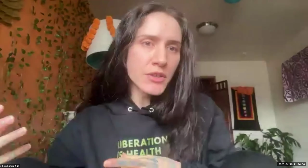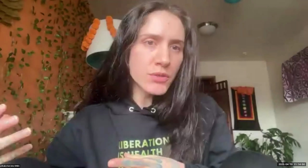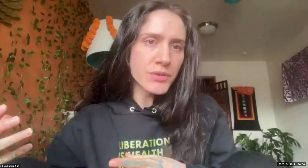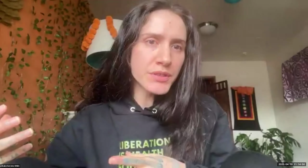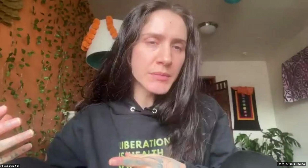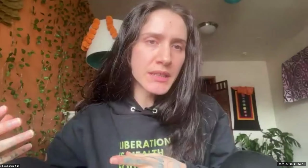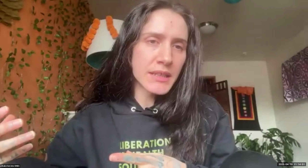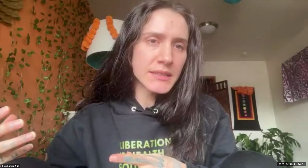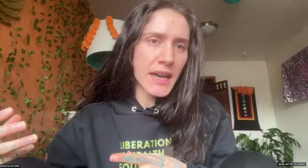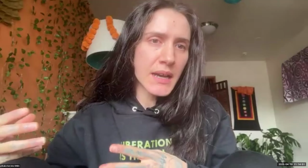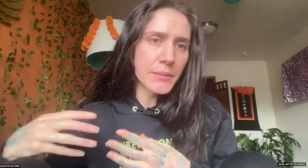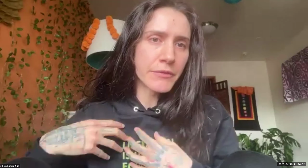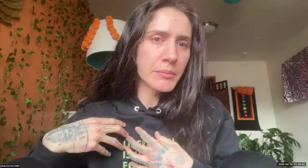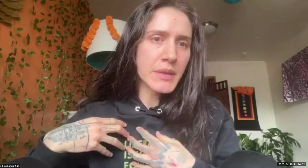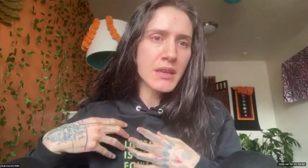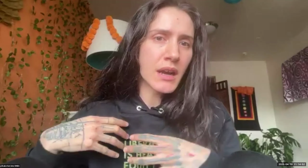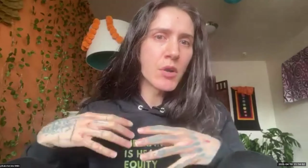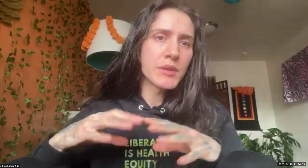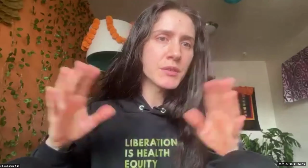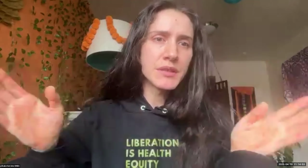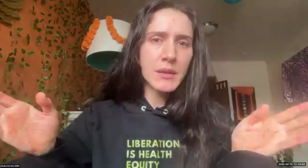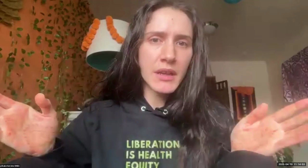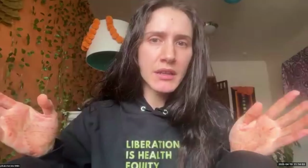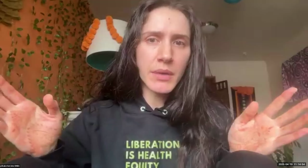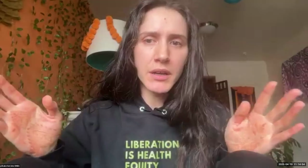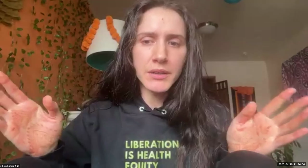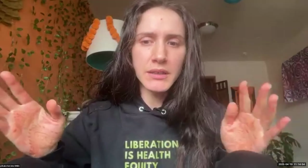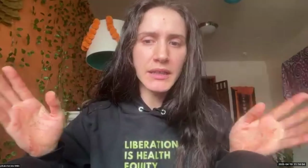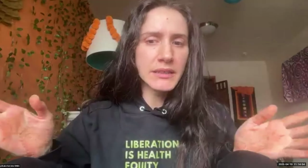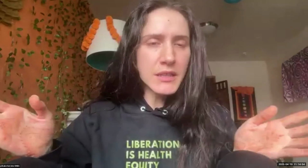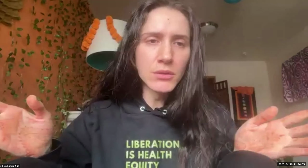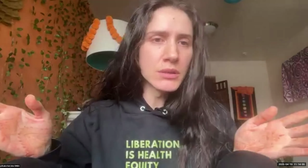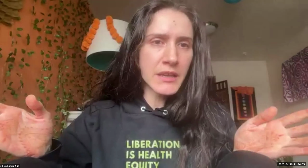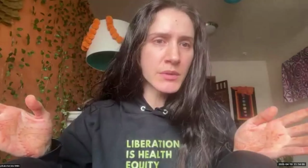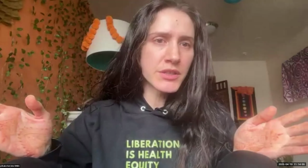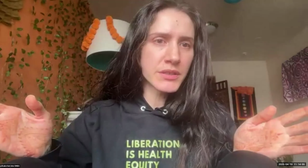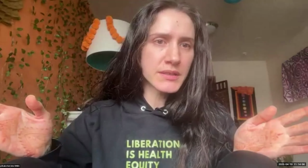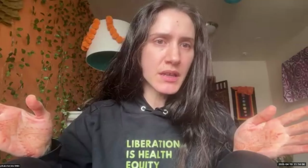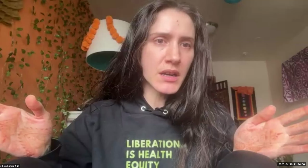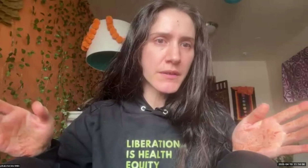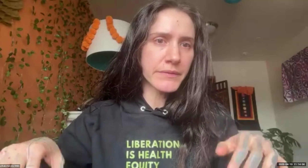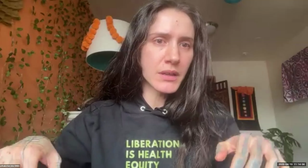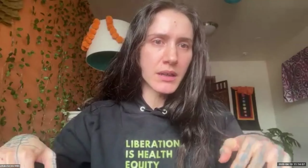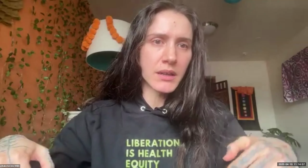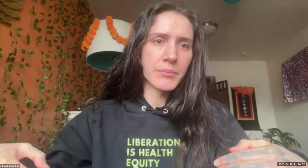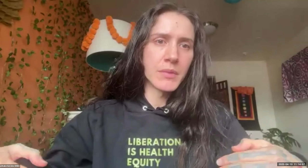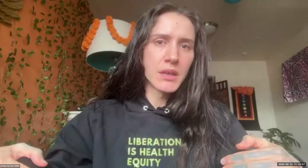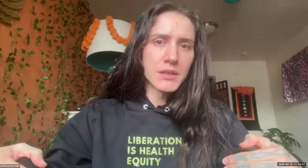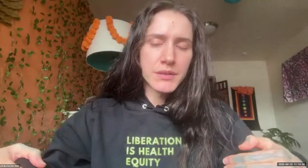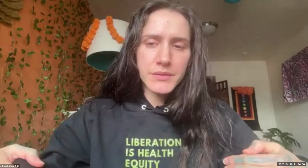enough credentials or something like that. For me, I'm always so intimidated by all the like legal language and stuff.